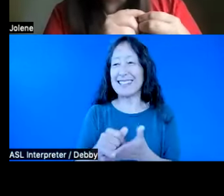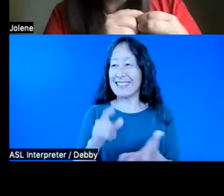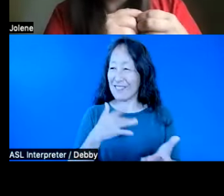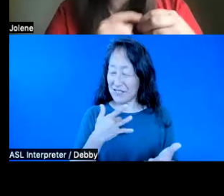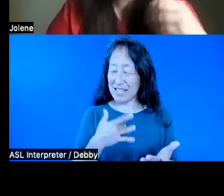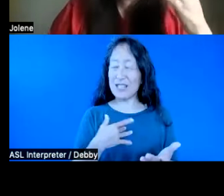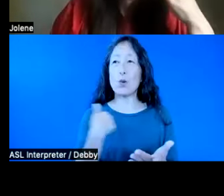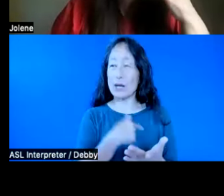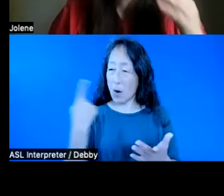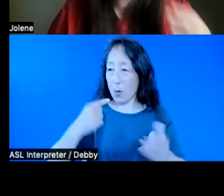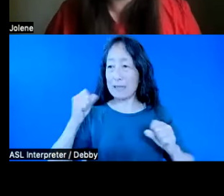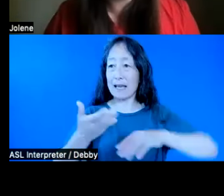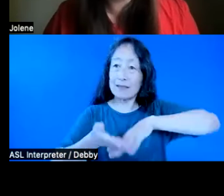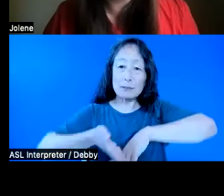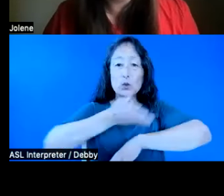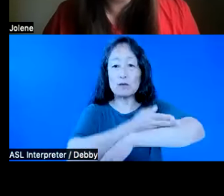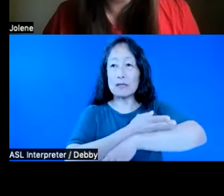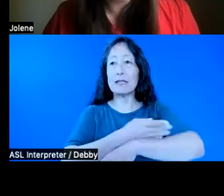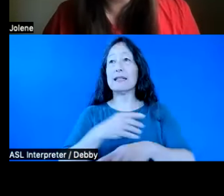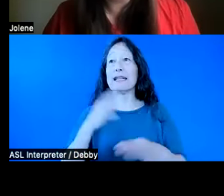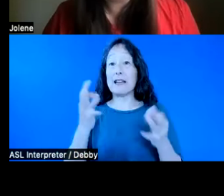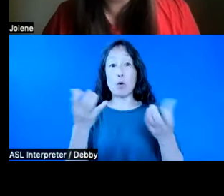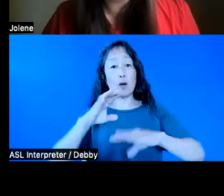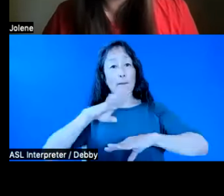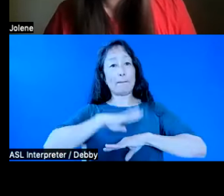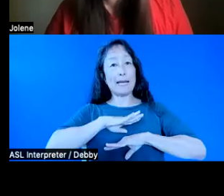survivors. And